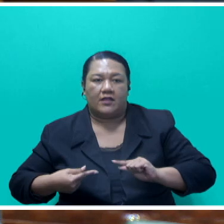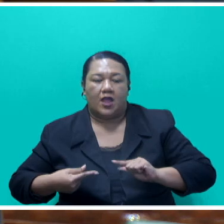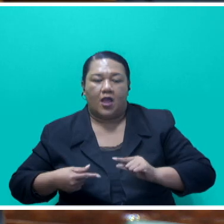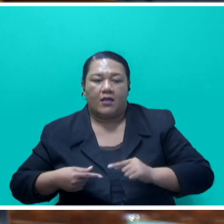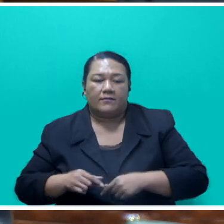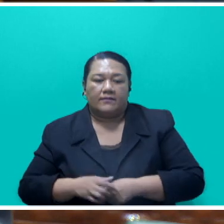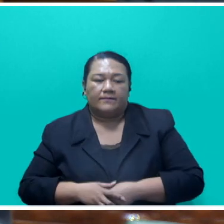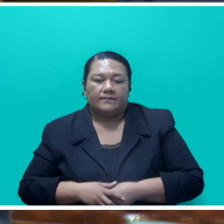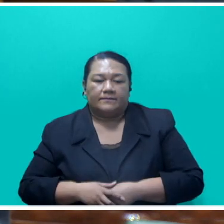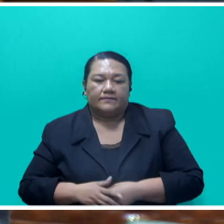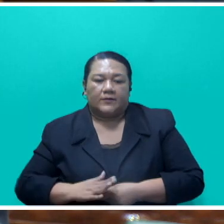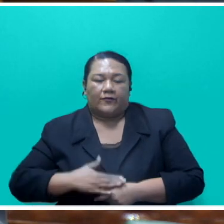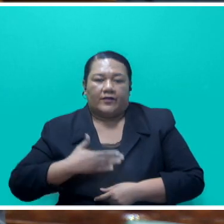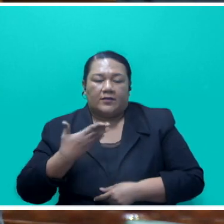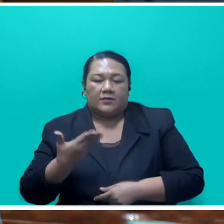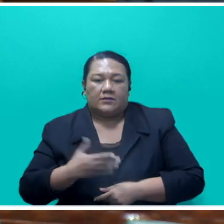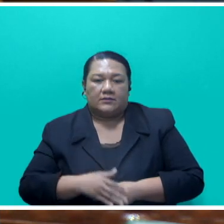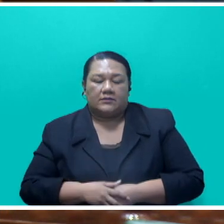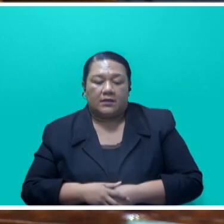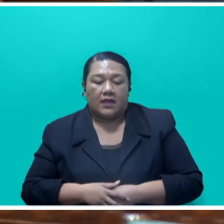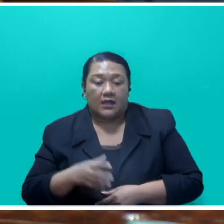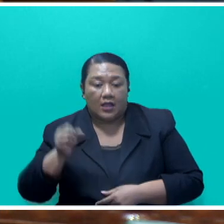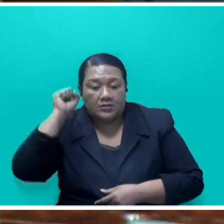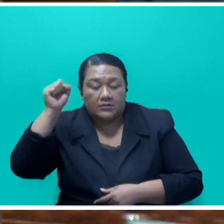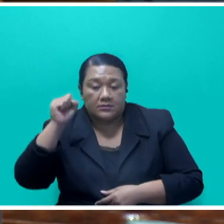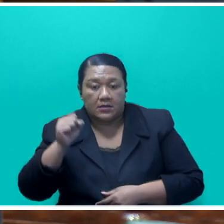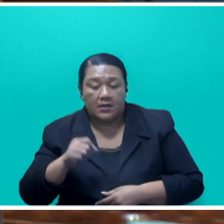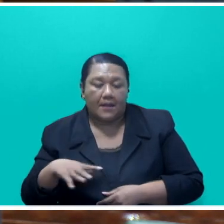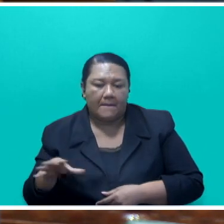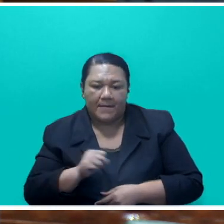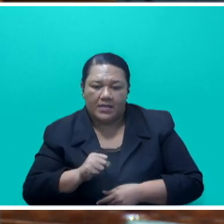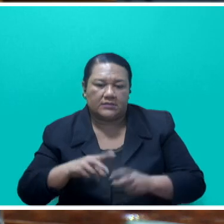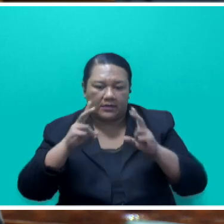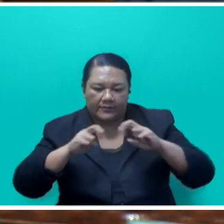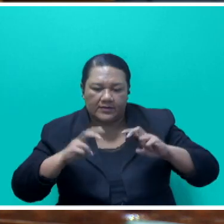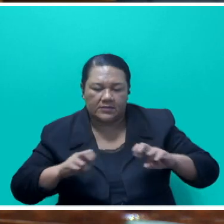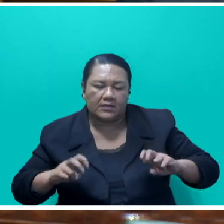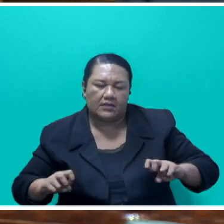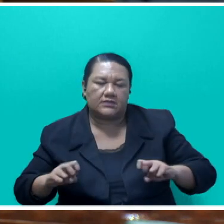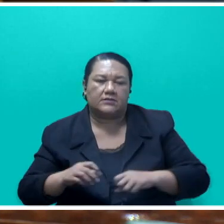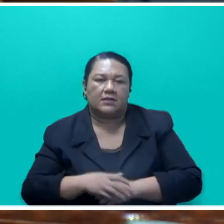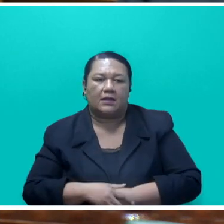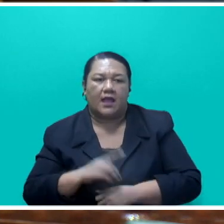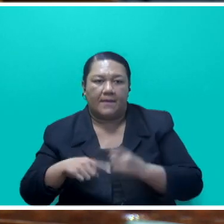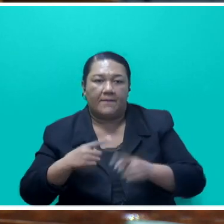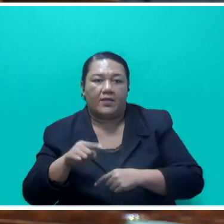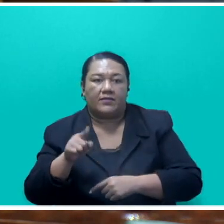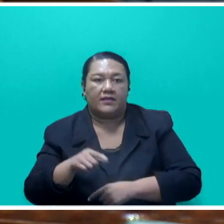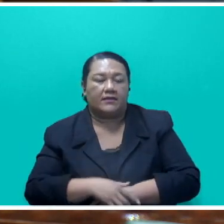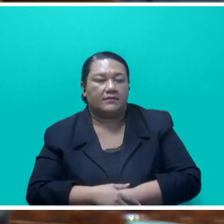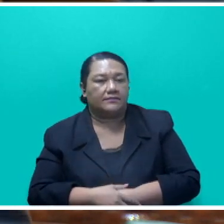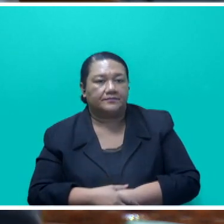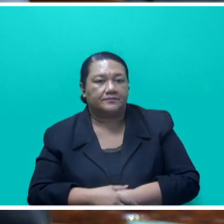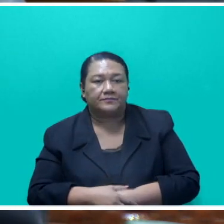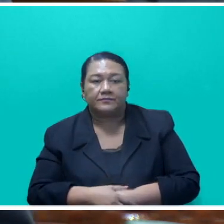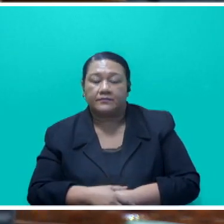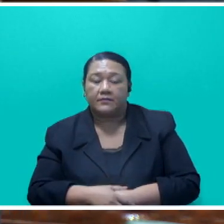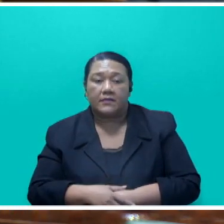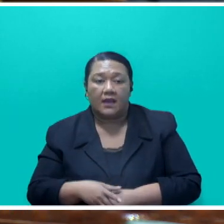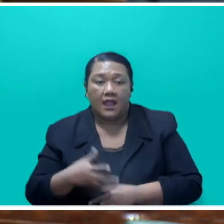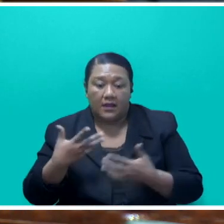the nation takes a great comfort and strength from the reassurance and the endorsement of His Excellency in a democratic process, and I quote him.